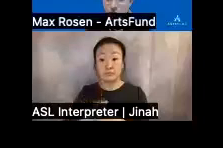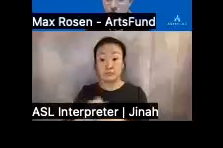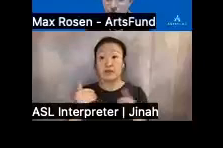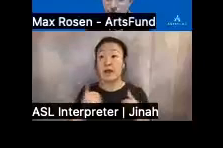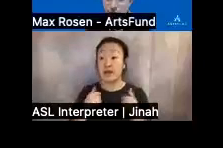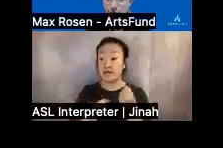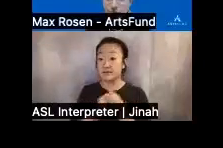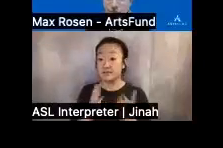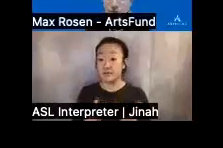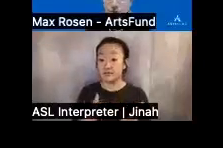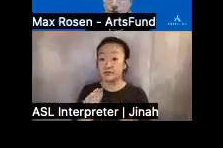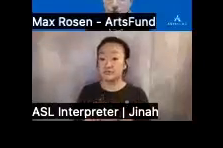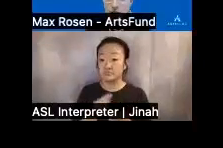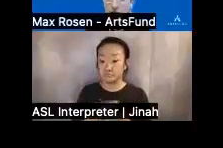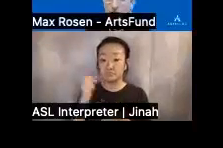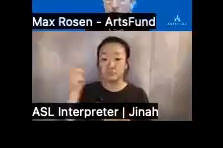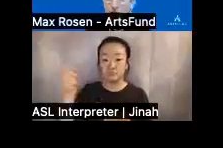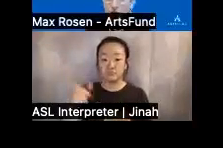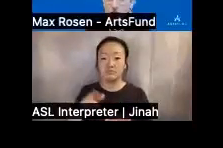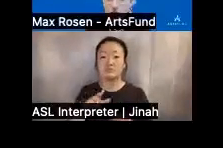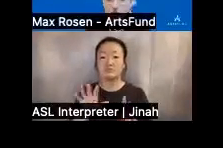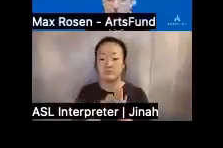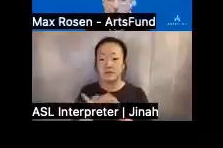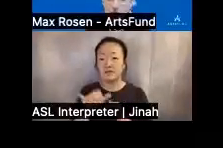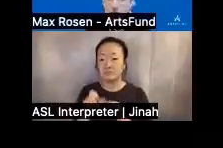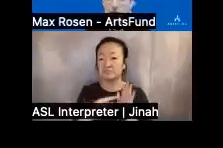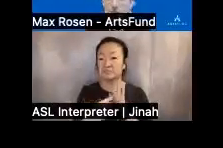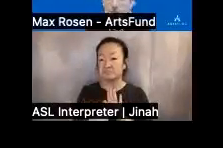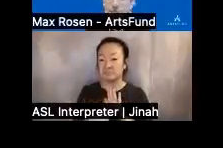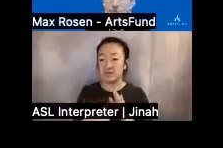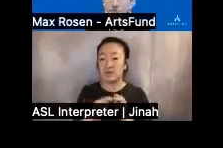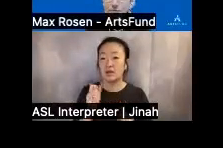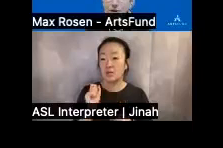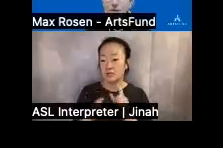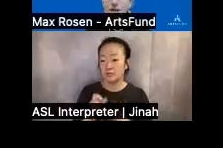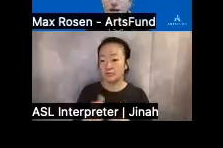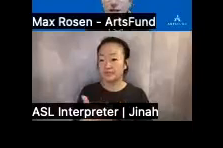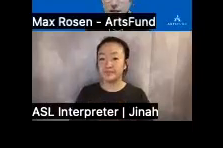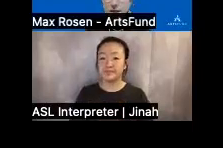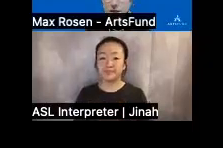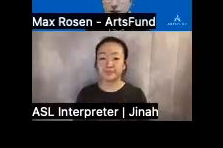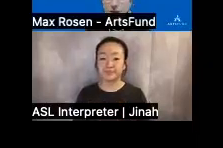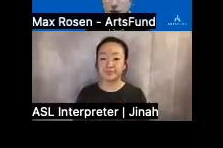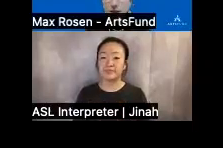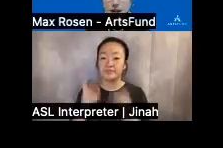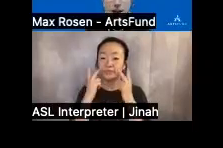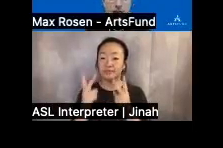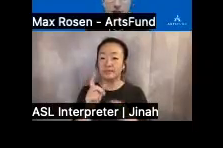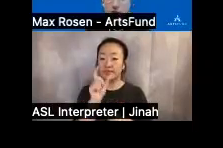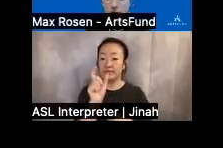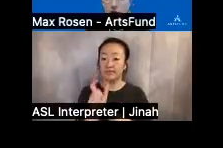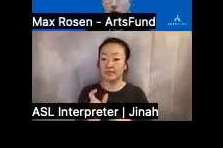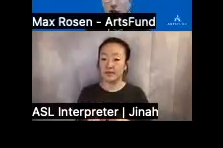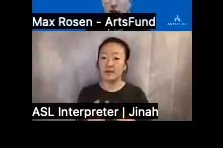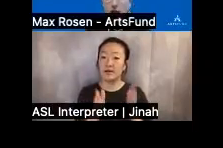this question. I'll scroll down here to show you the questions. We can then see there are fields